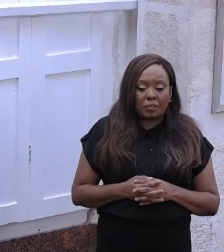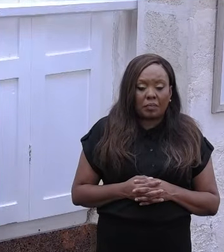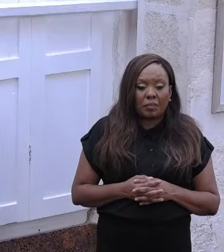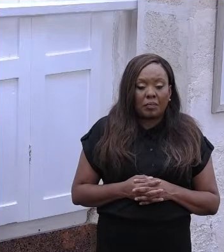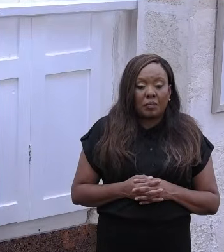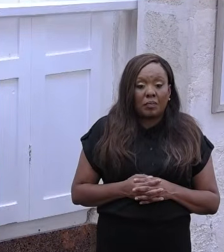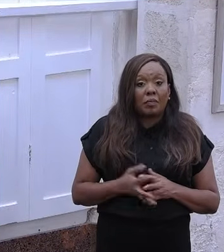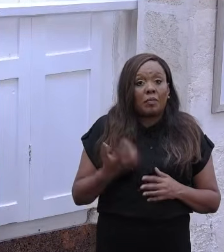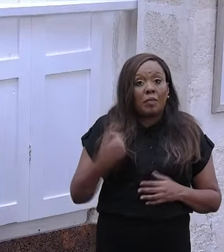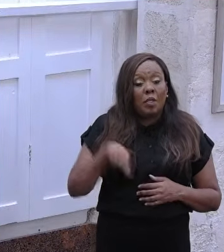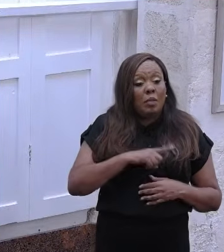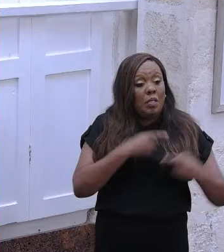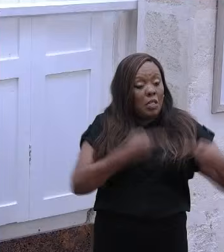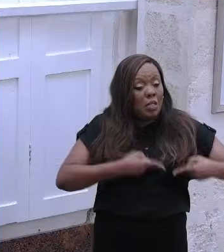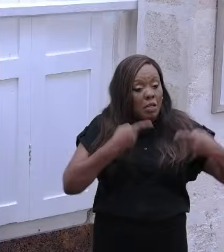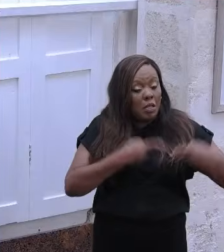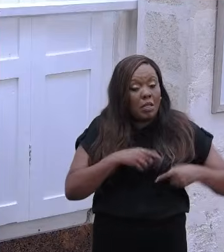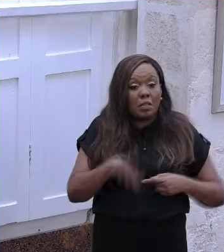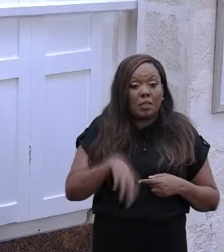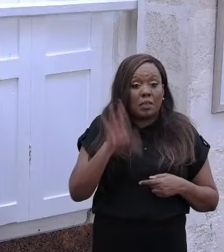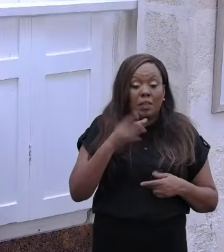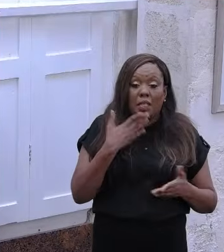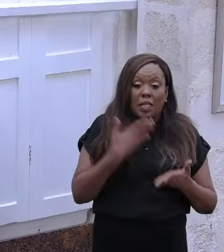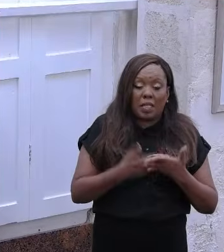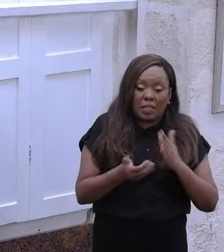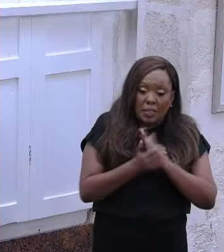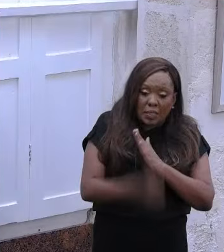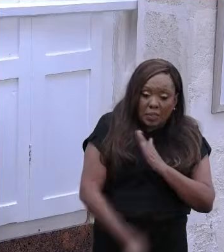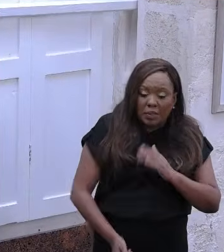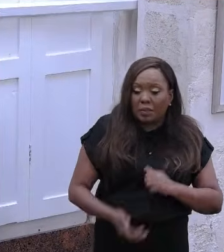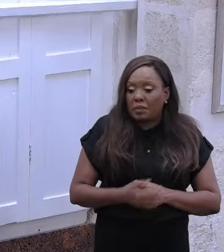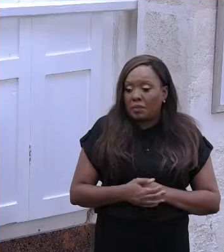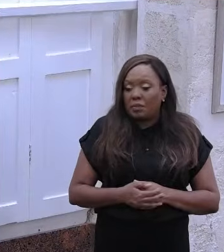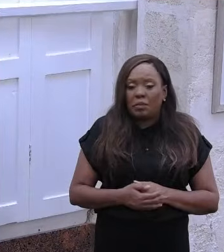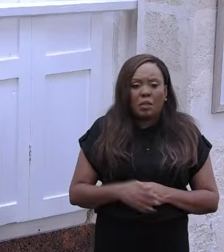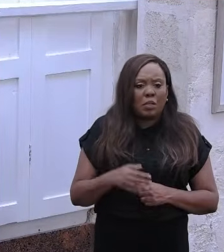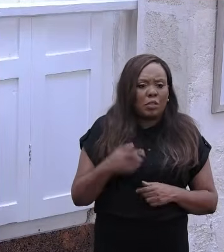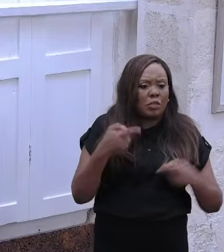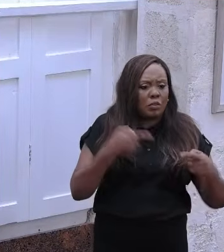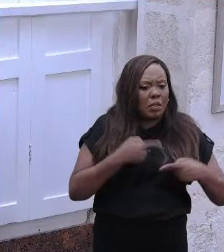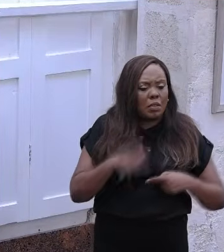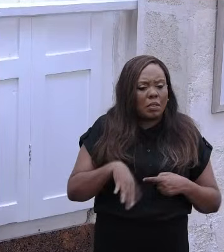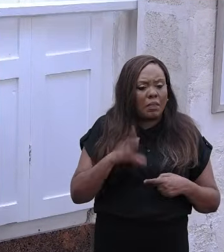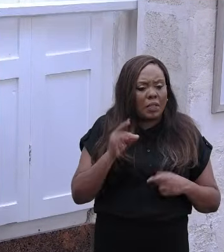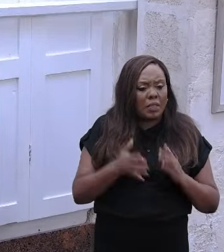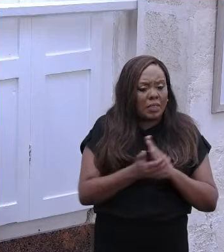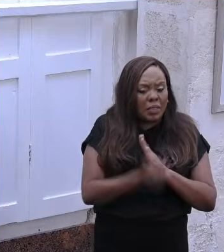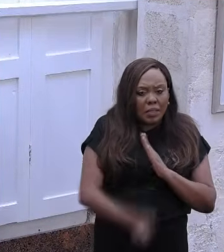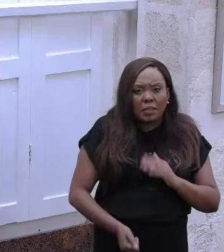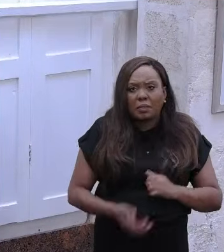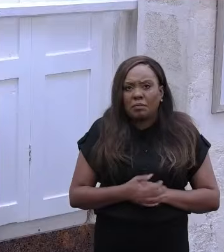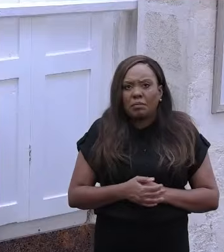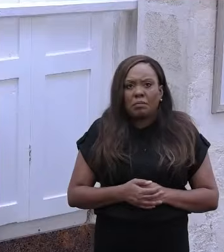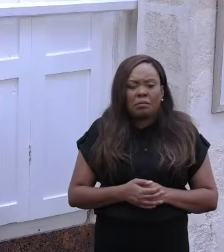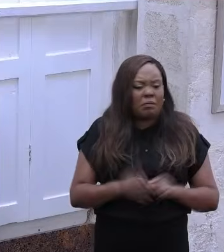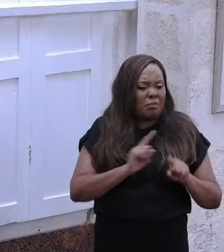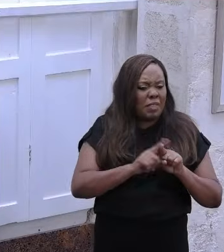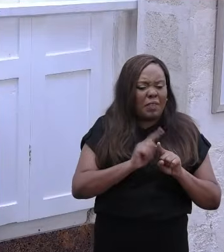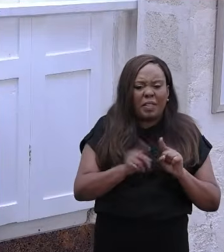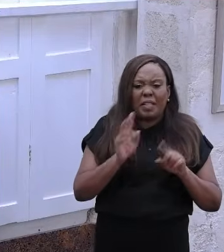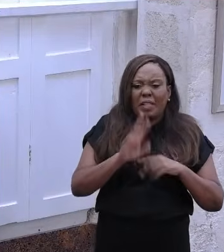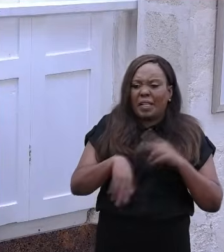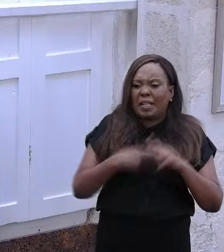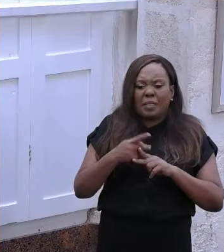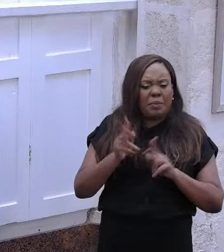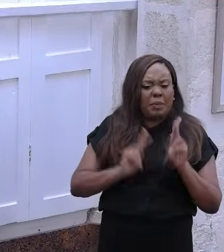appropriate skills along a spectrum, right up, right up. From the artisanal, right, you can go to the highest